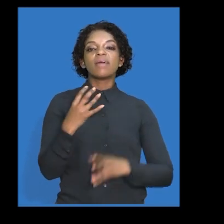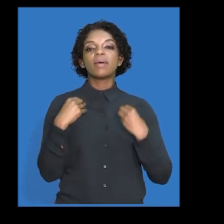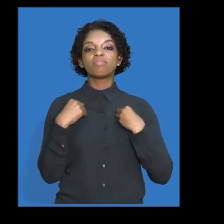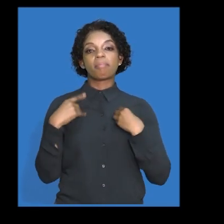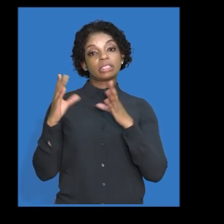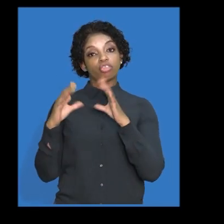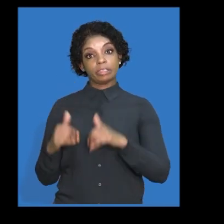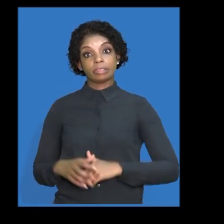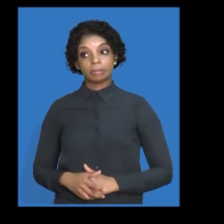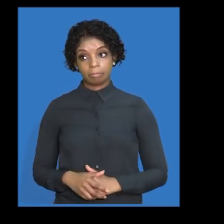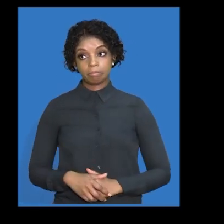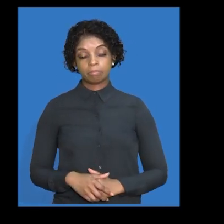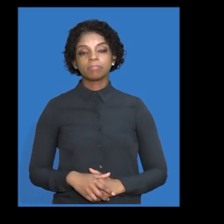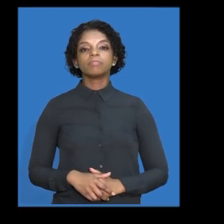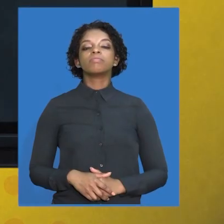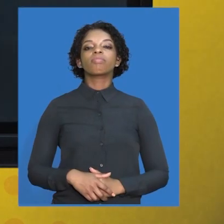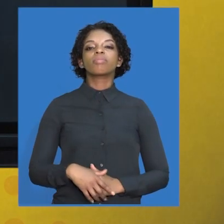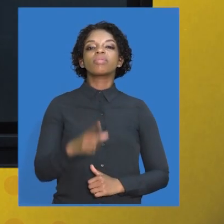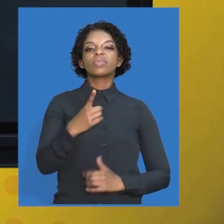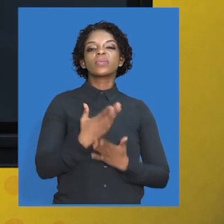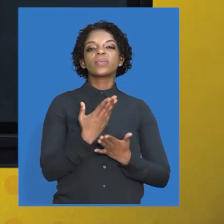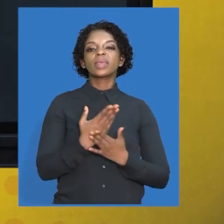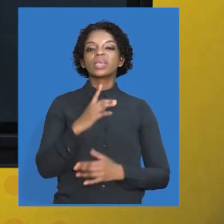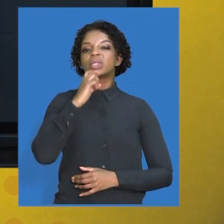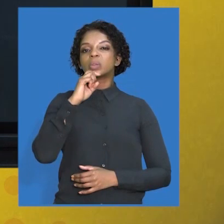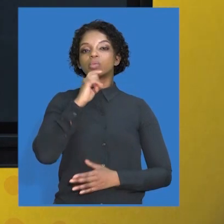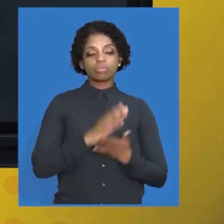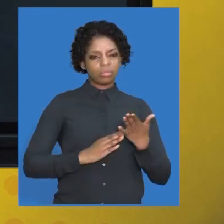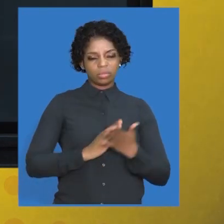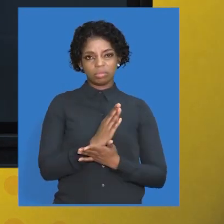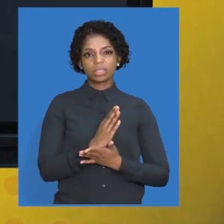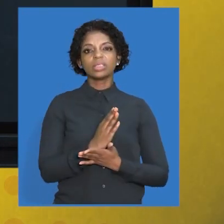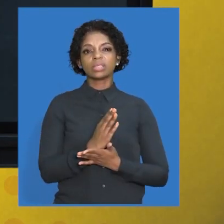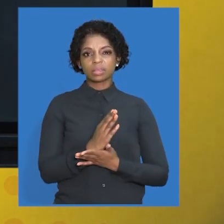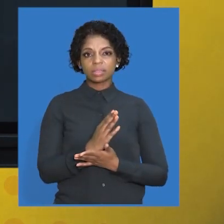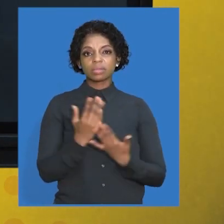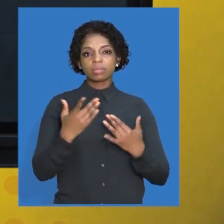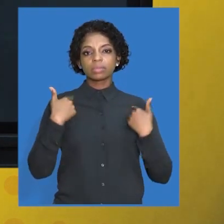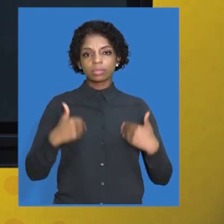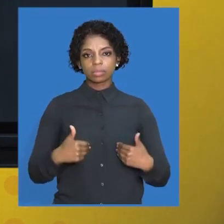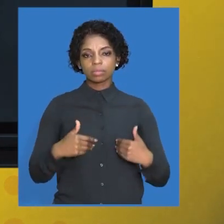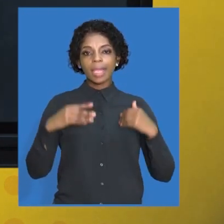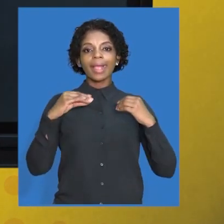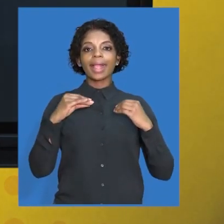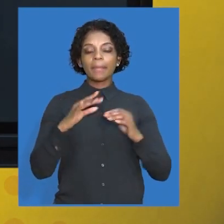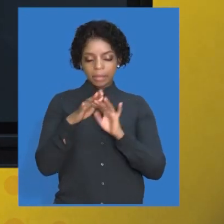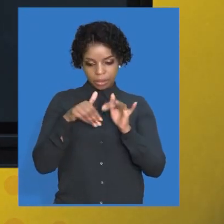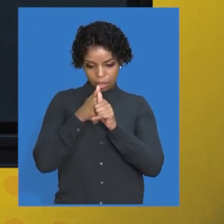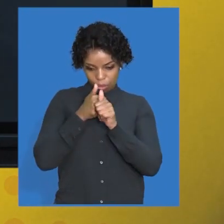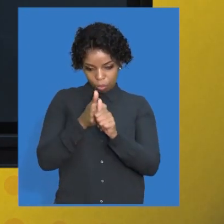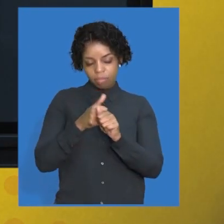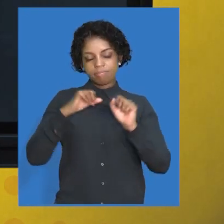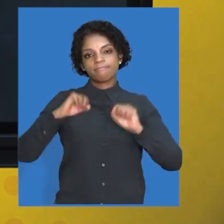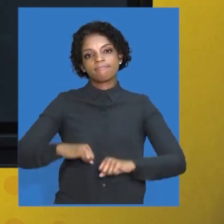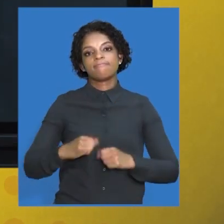So you might lose the right to be able to operate as a company if you don't comply with